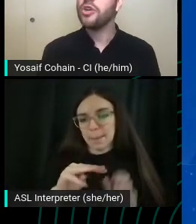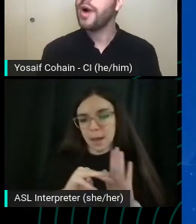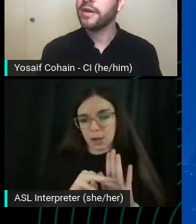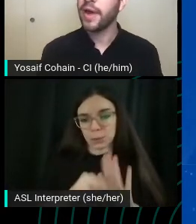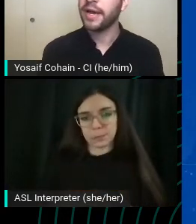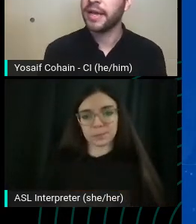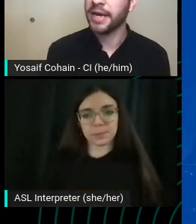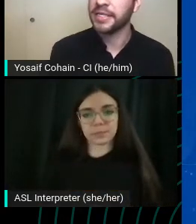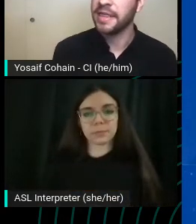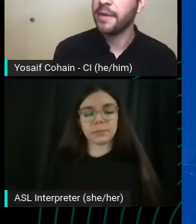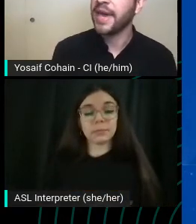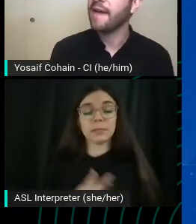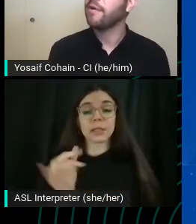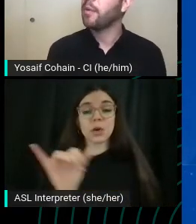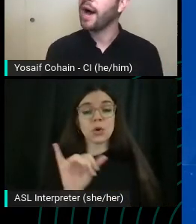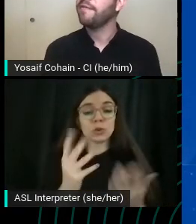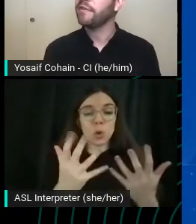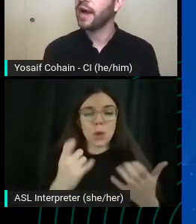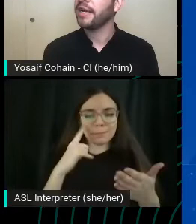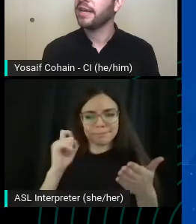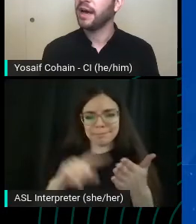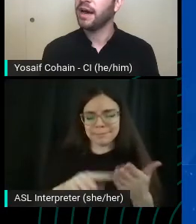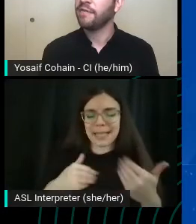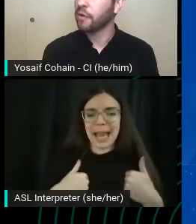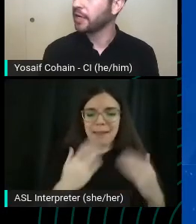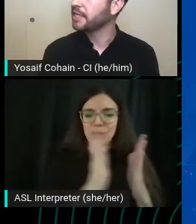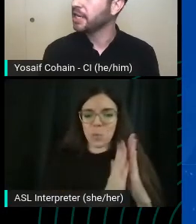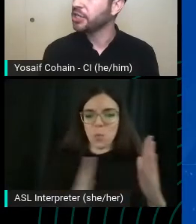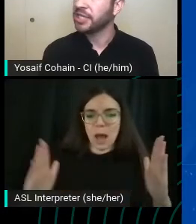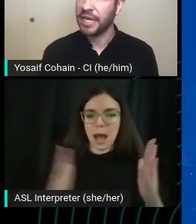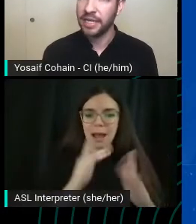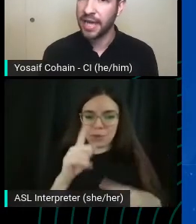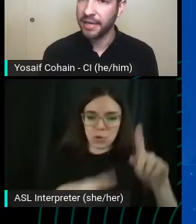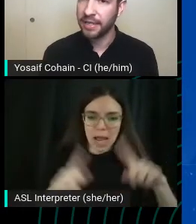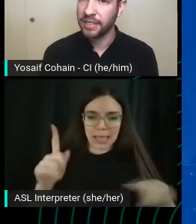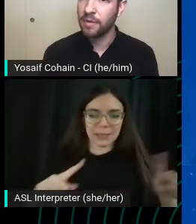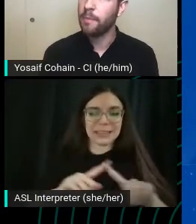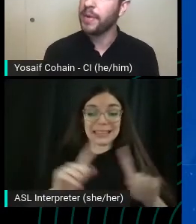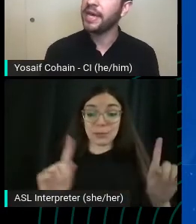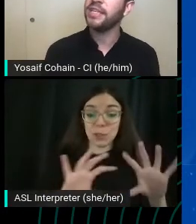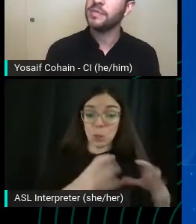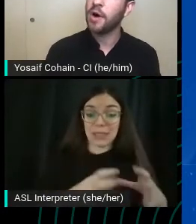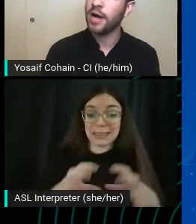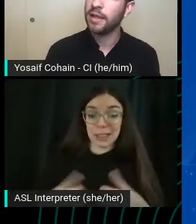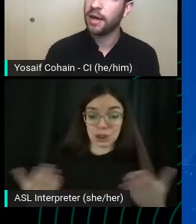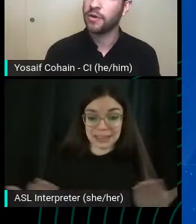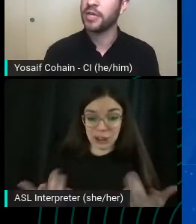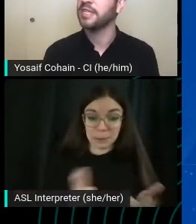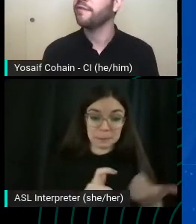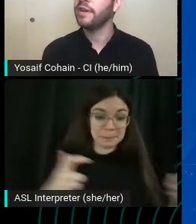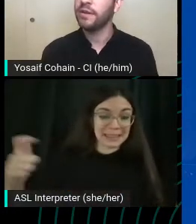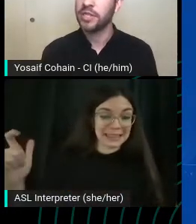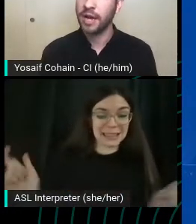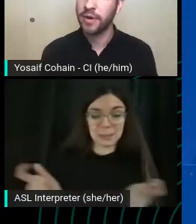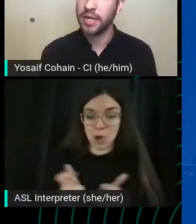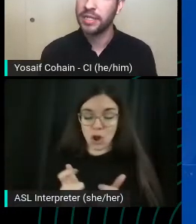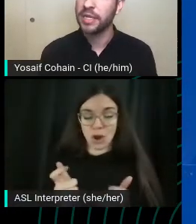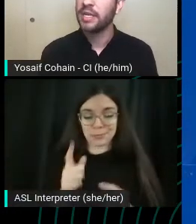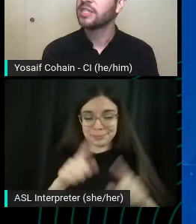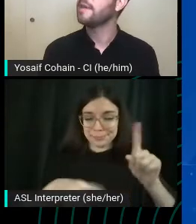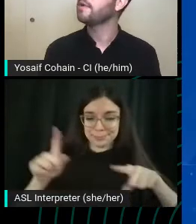I also want to recognize that we have a wide variety of organizations in attendance, big and small, across different